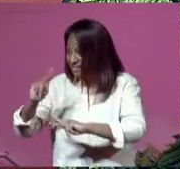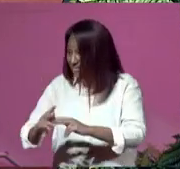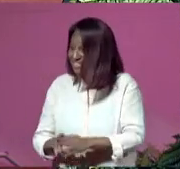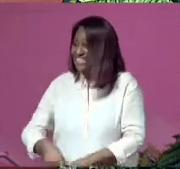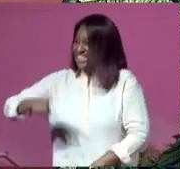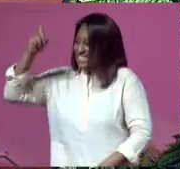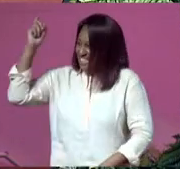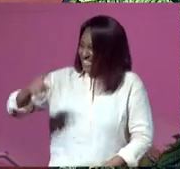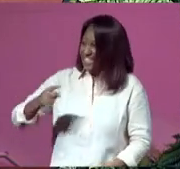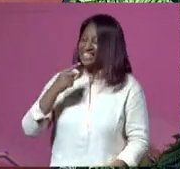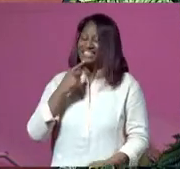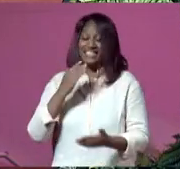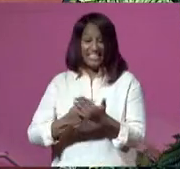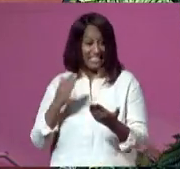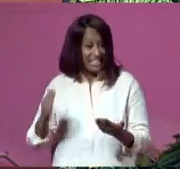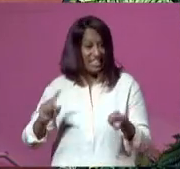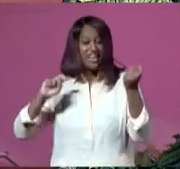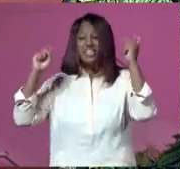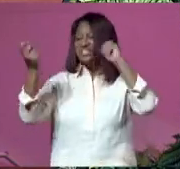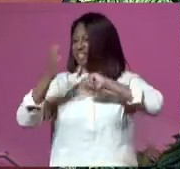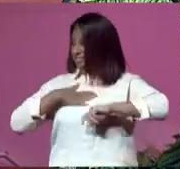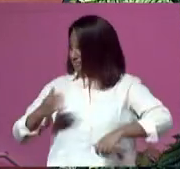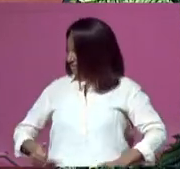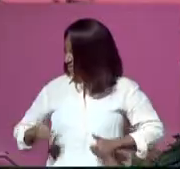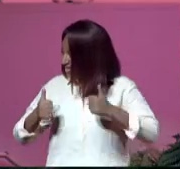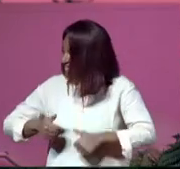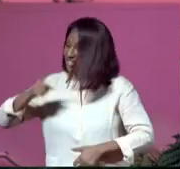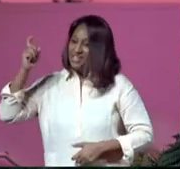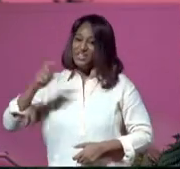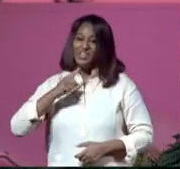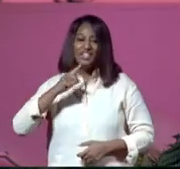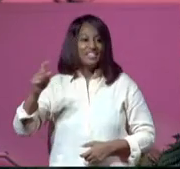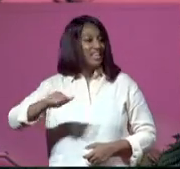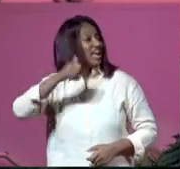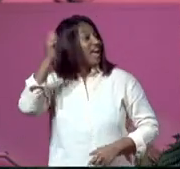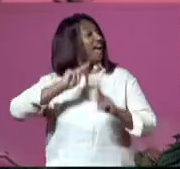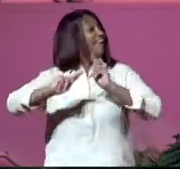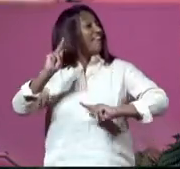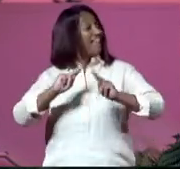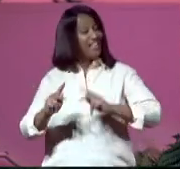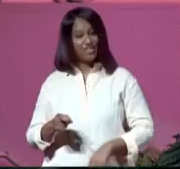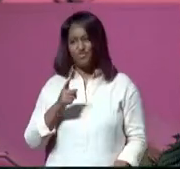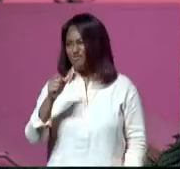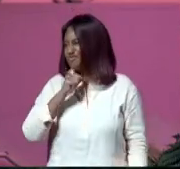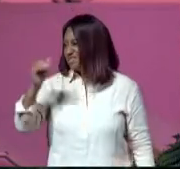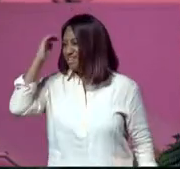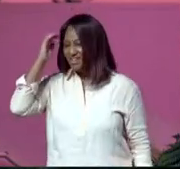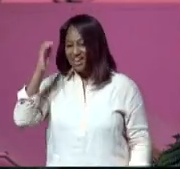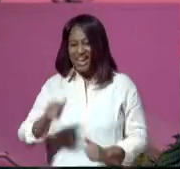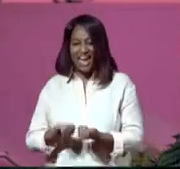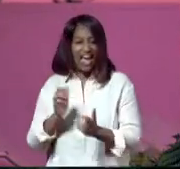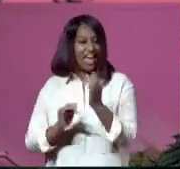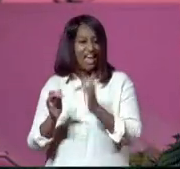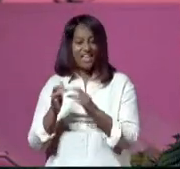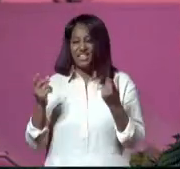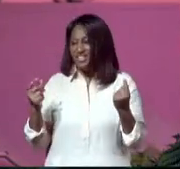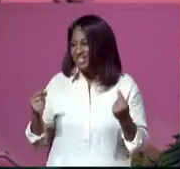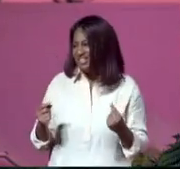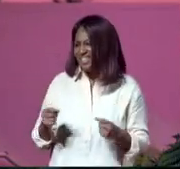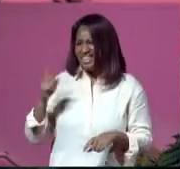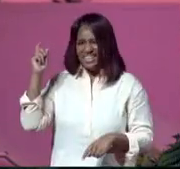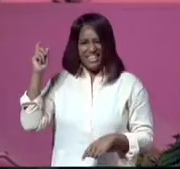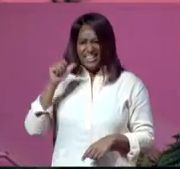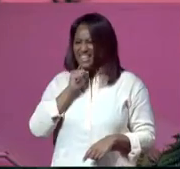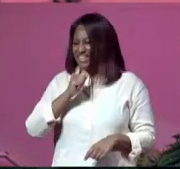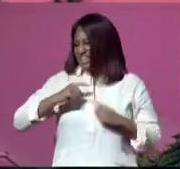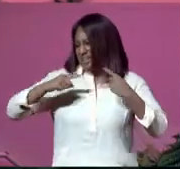has turned you around and when he has blessed you in ways you did not imagine he would, he ain't got to tell you to lift your hands. He ain't